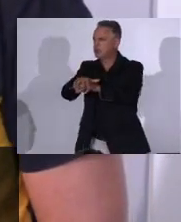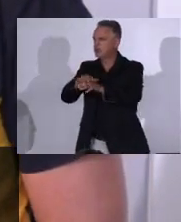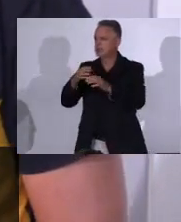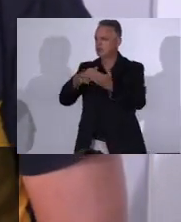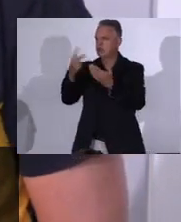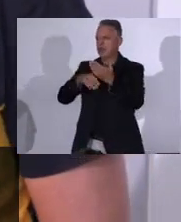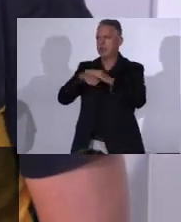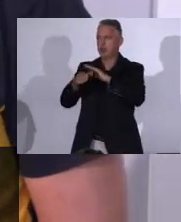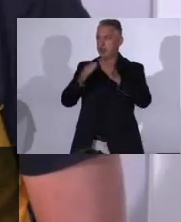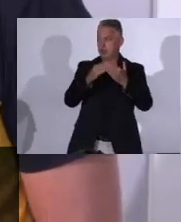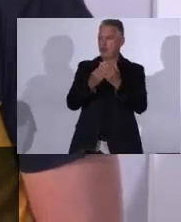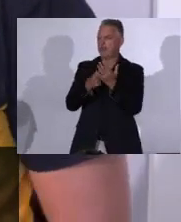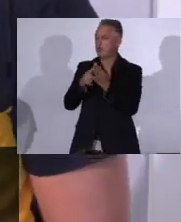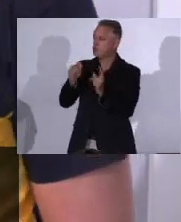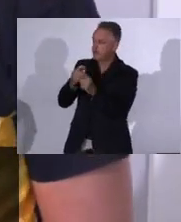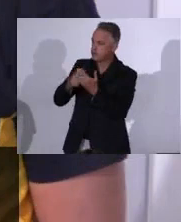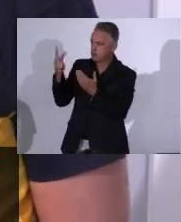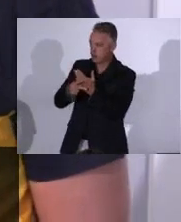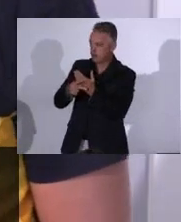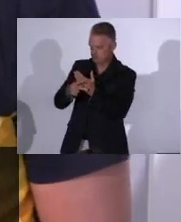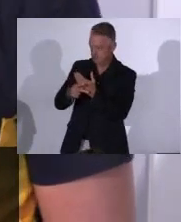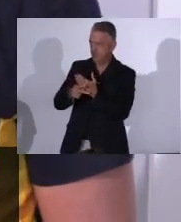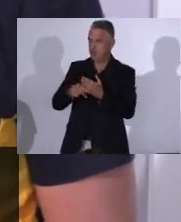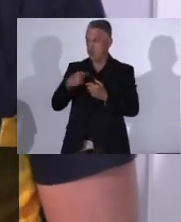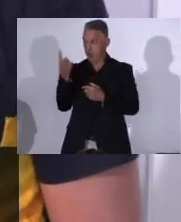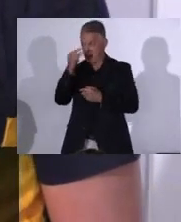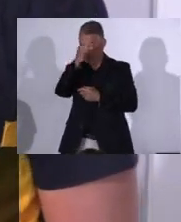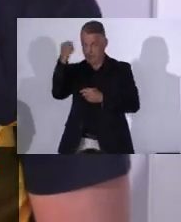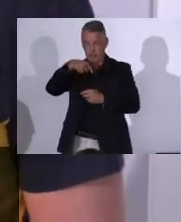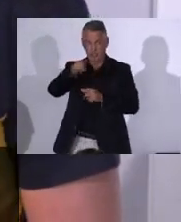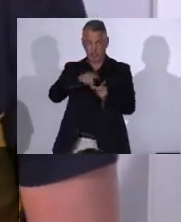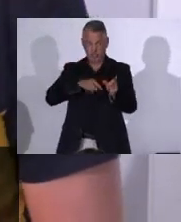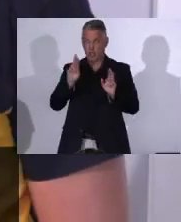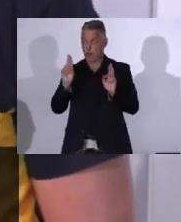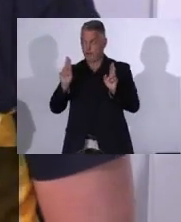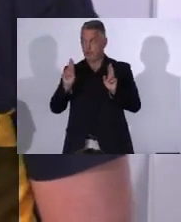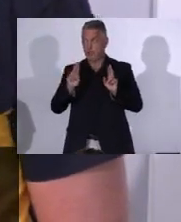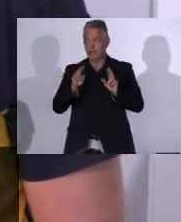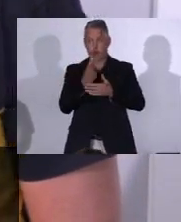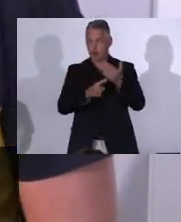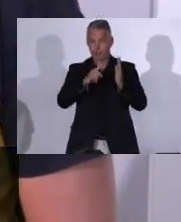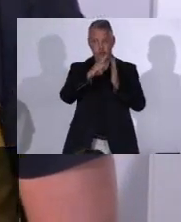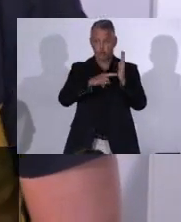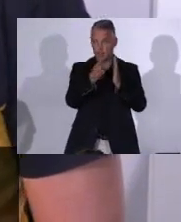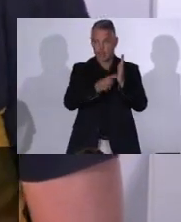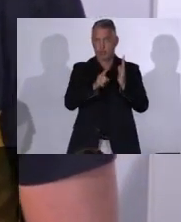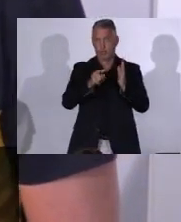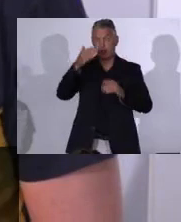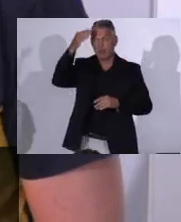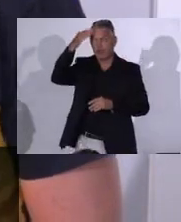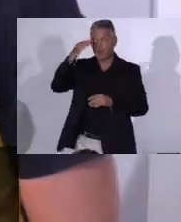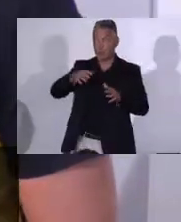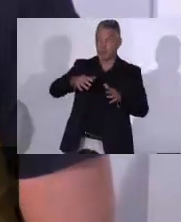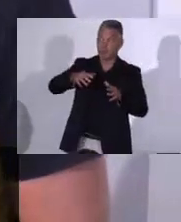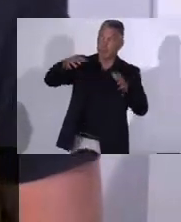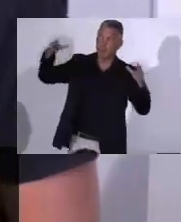community through the rep program, one of our targets for this year is to spread that across to our adult adult program as well. So what opportunity